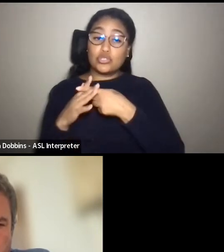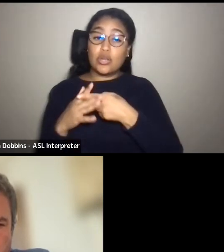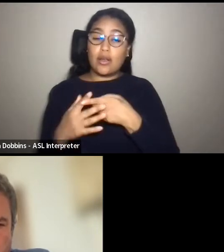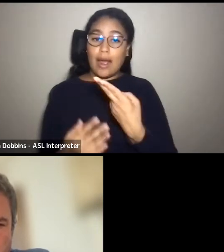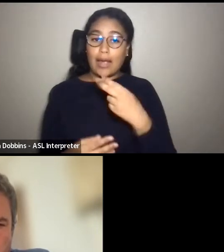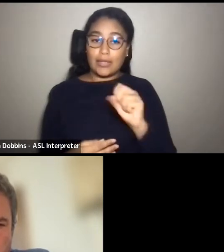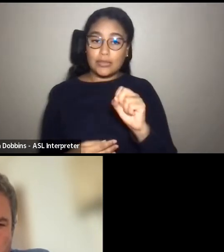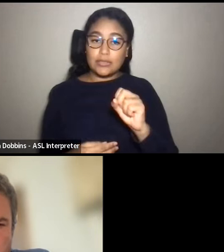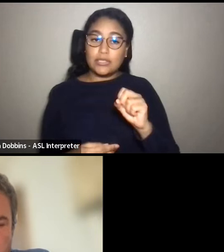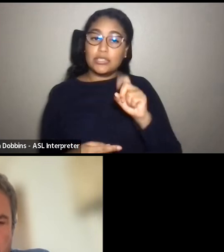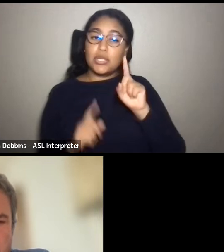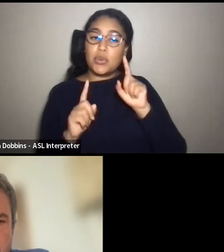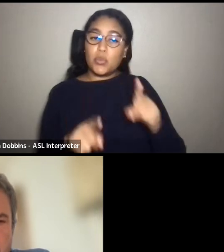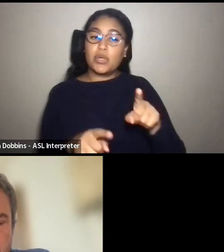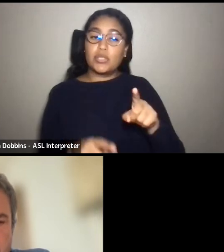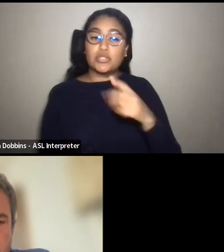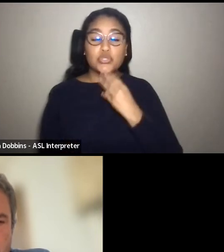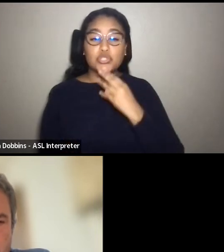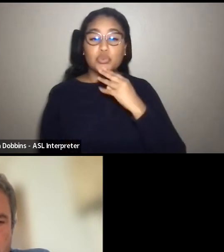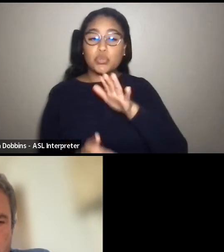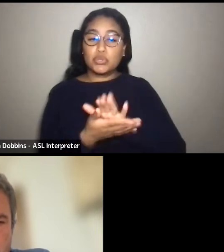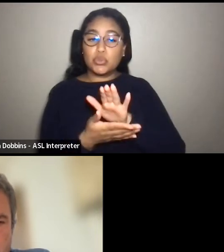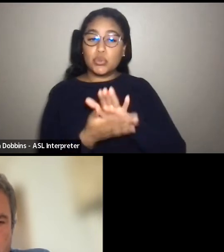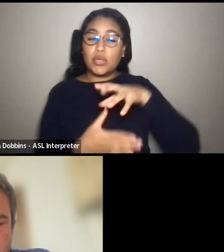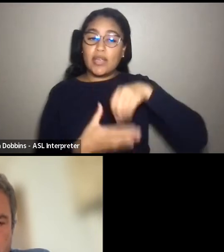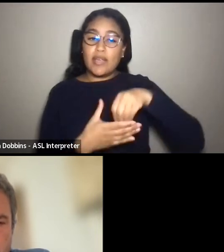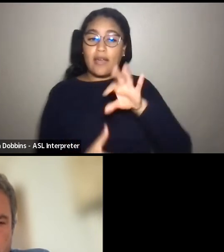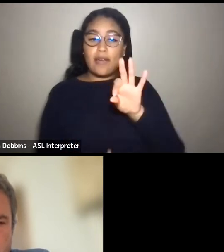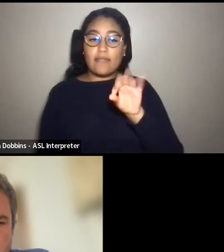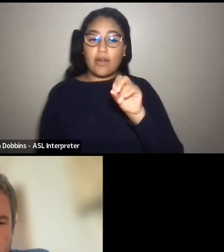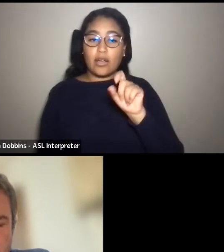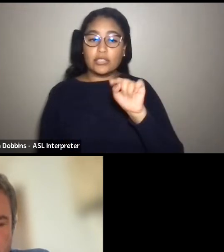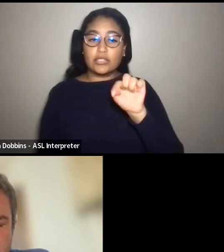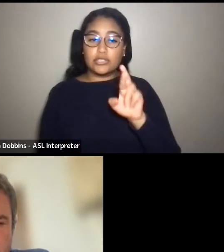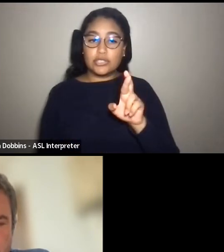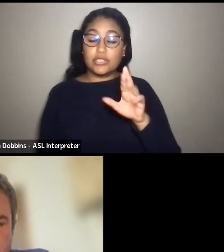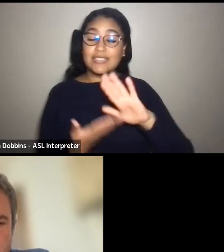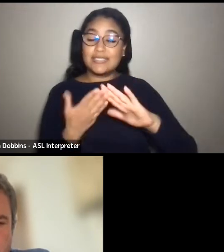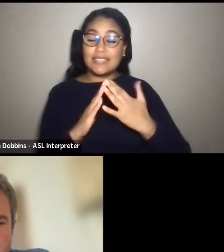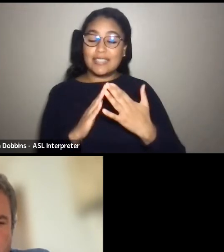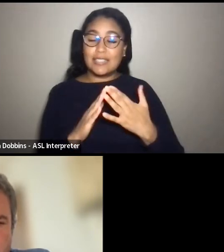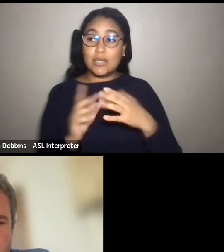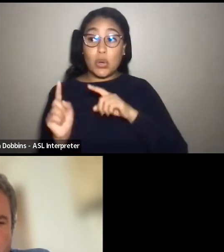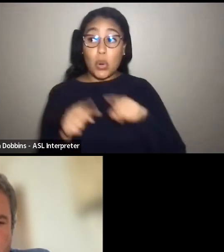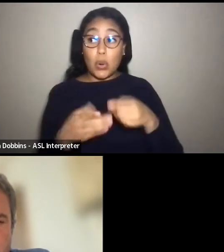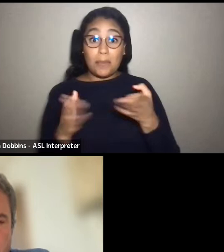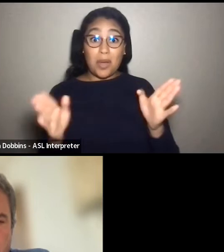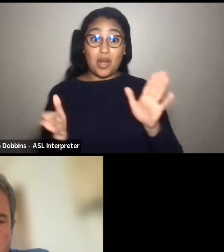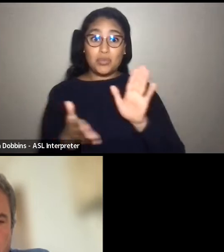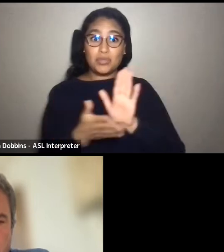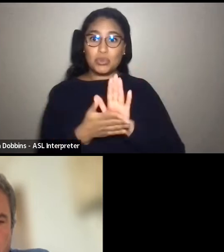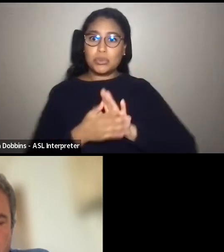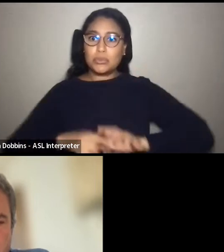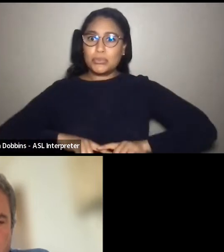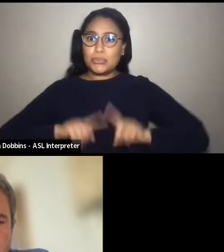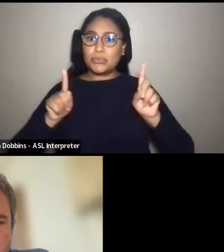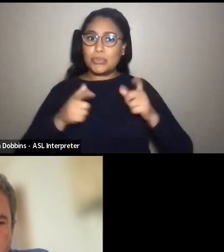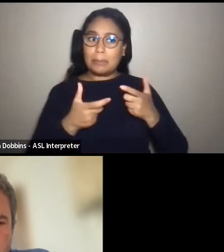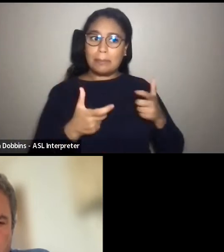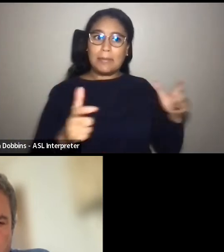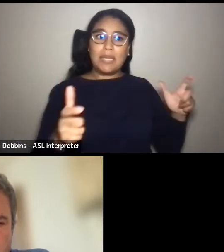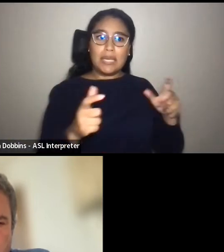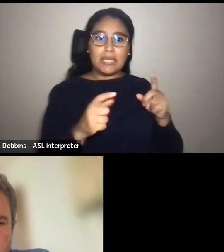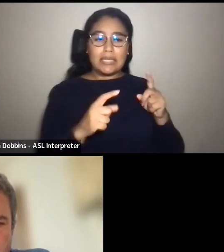she attended Warnick Jewish Day School in Foster City. So coming to public school was a very big adjustment. It was much larger,